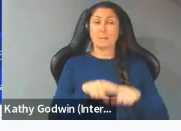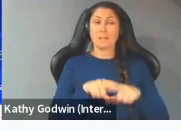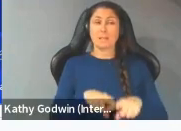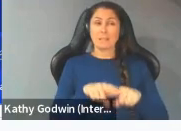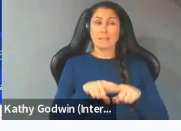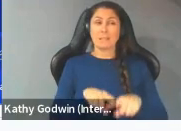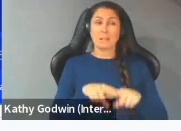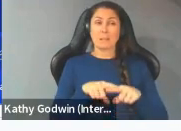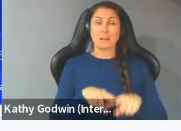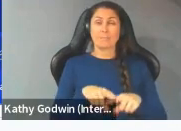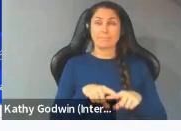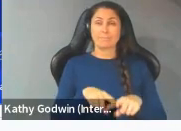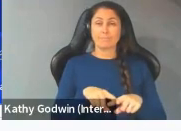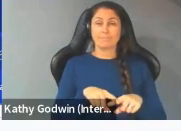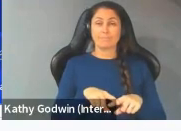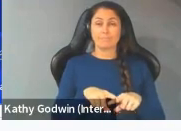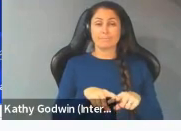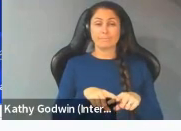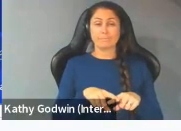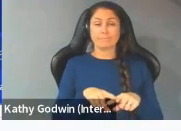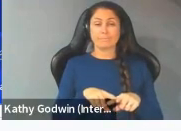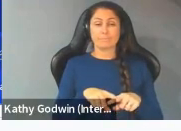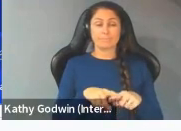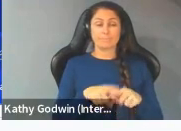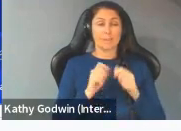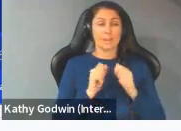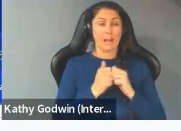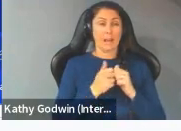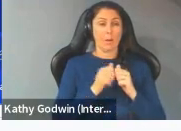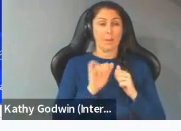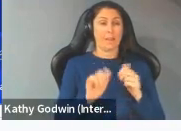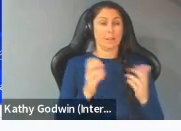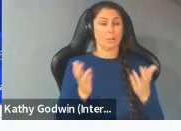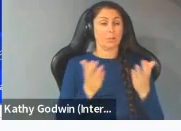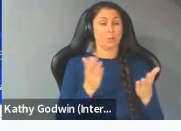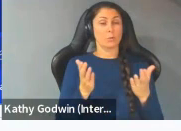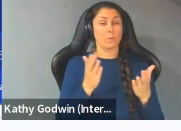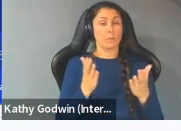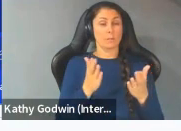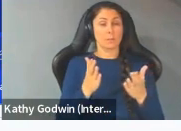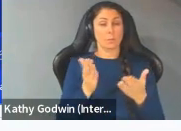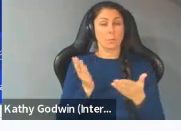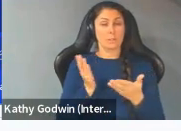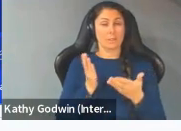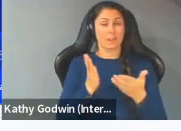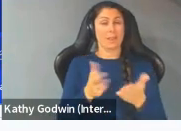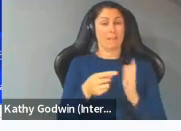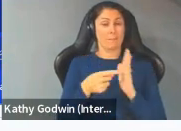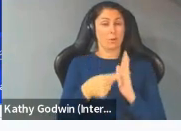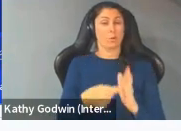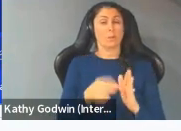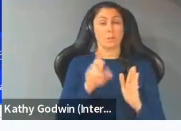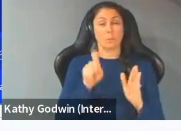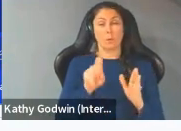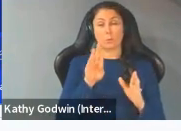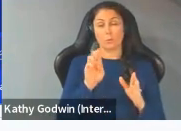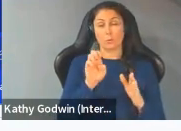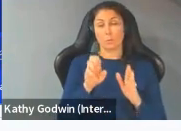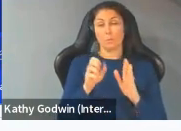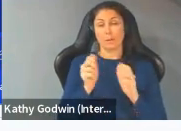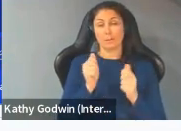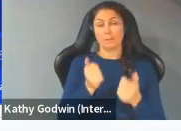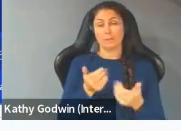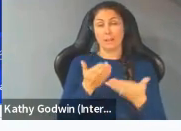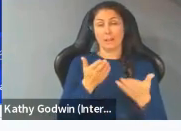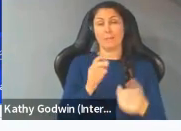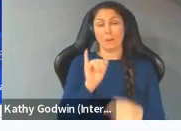on the how the services were delivered, let's say they were supposed to be delivered according to the